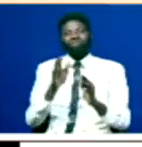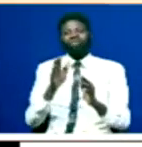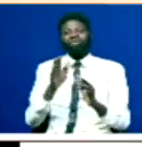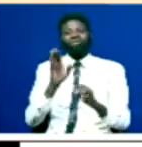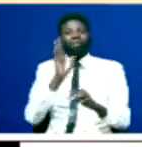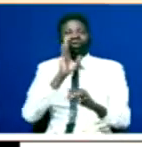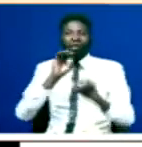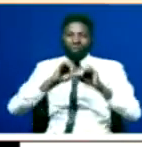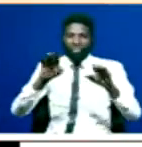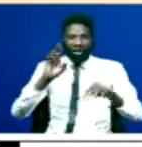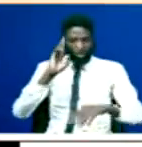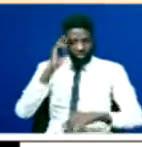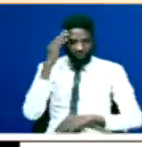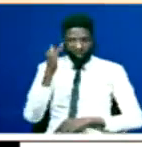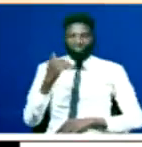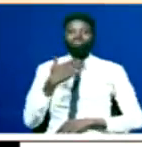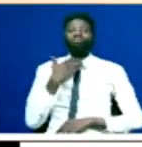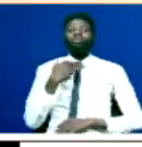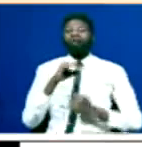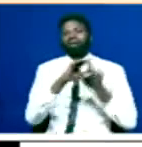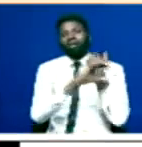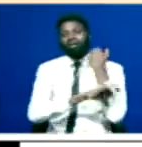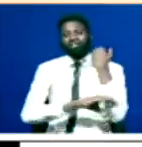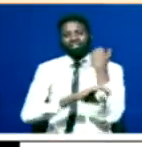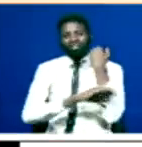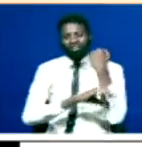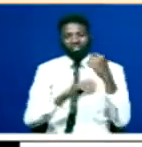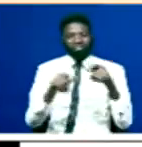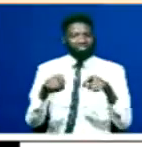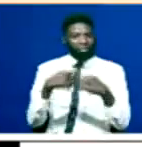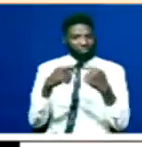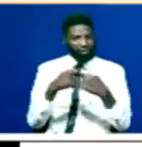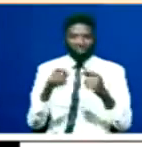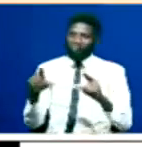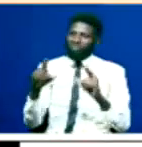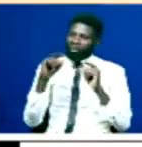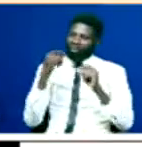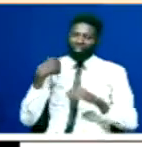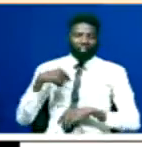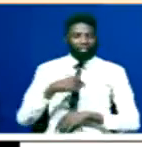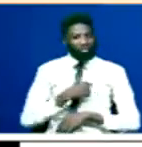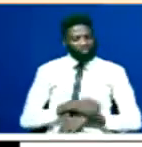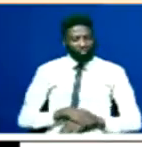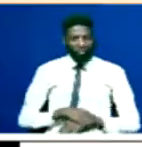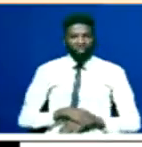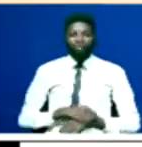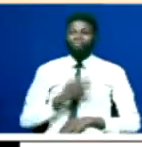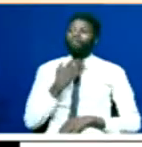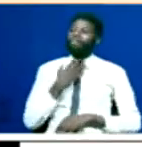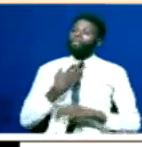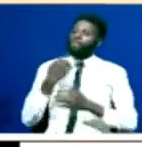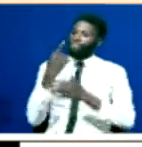wants to terrorize the country with violence and kills he is telling us that he wants to